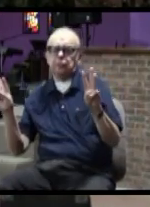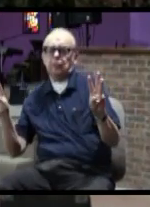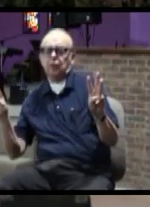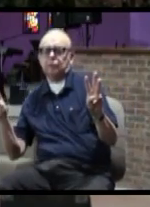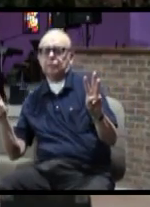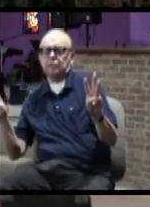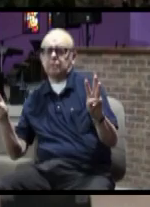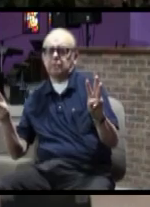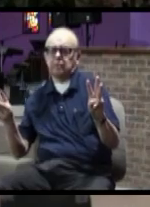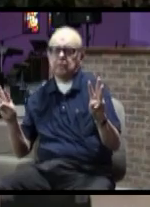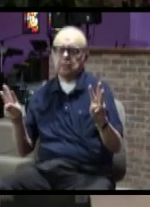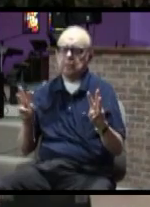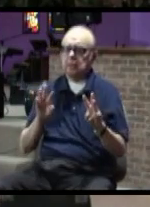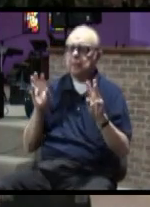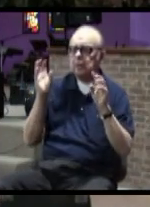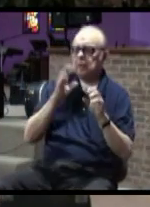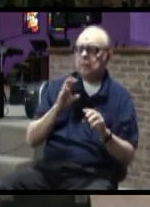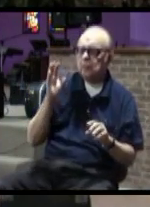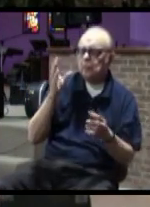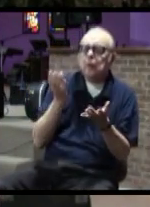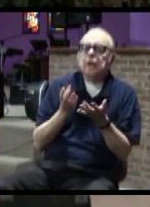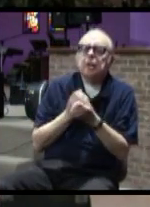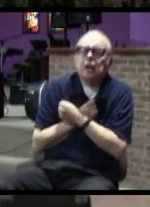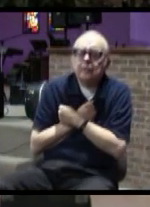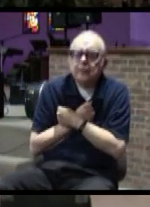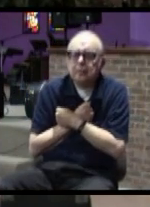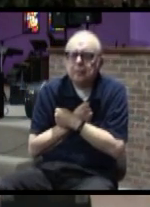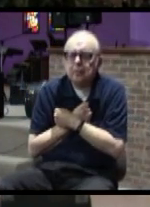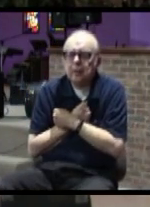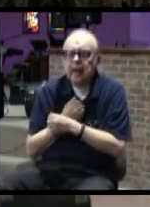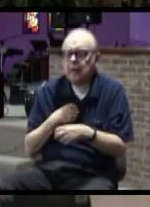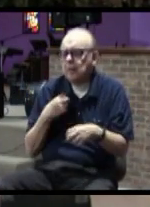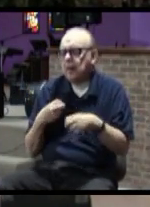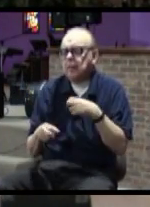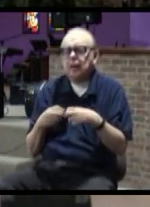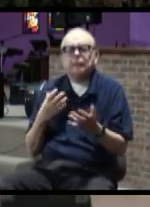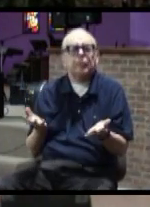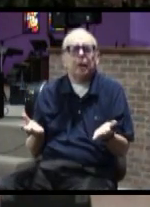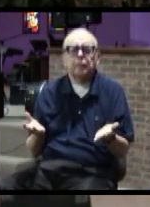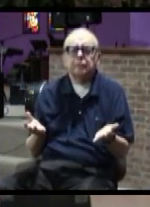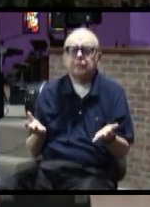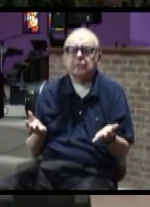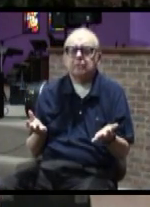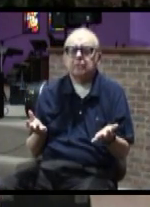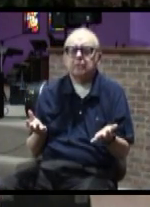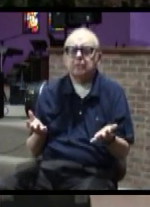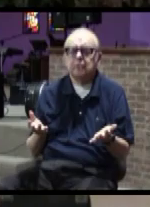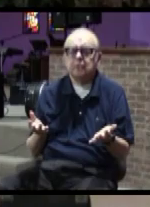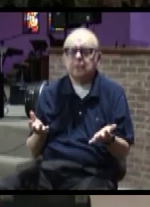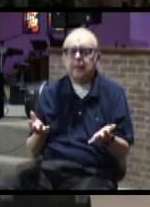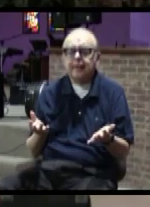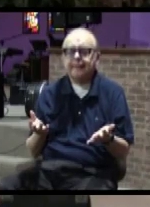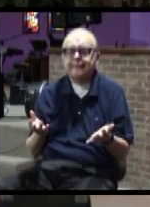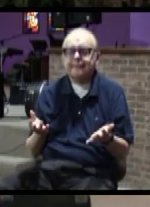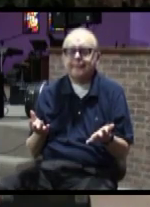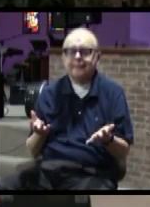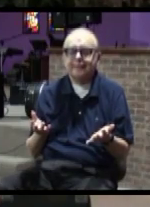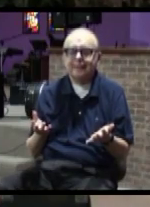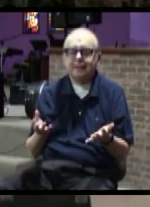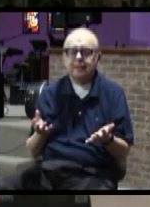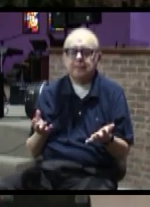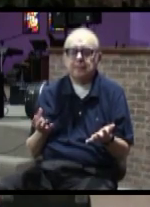people outside these walls that are looking to be loved. They've got issues, they've got problems.